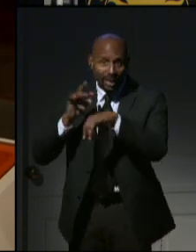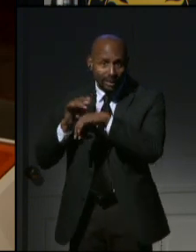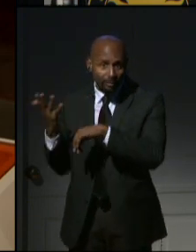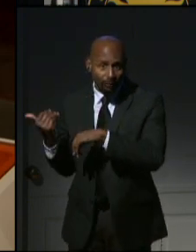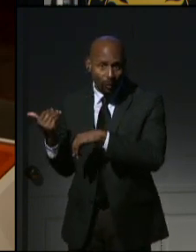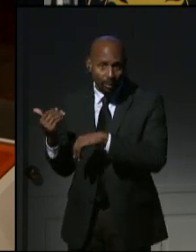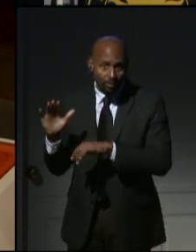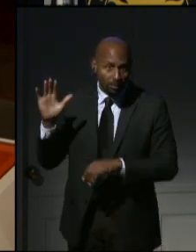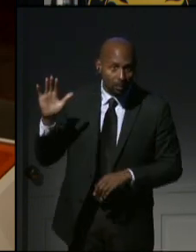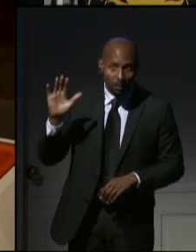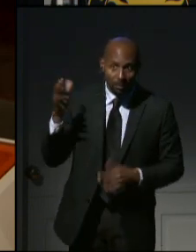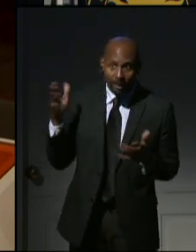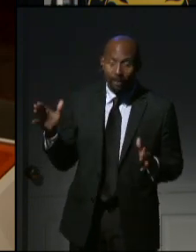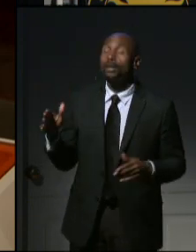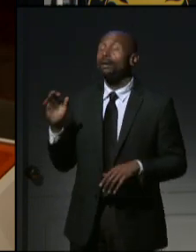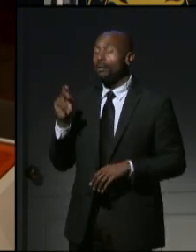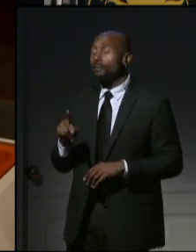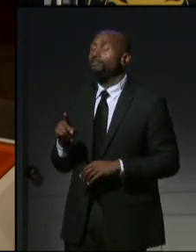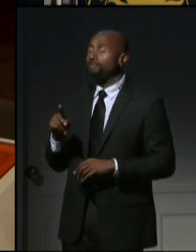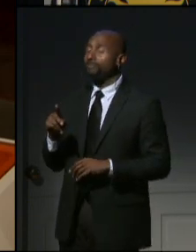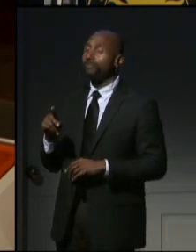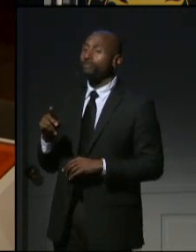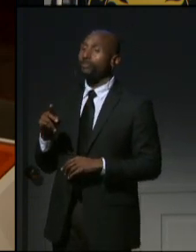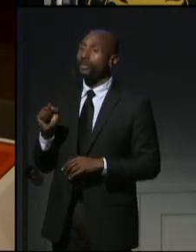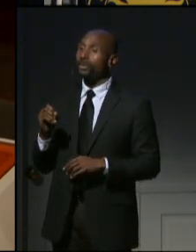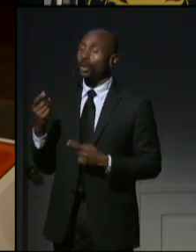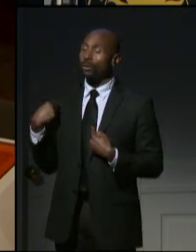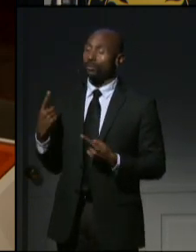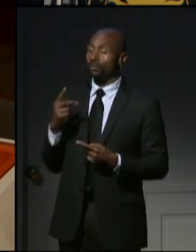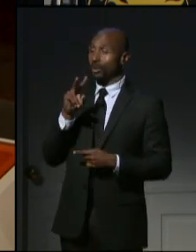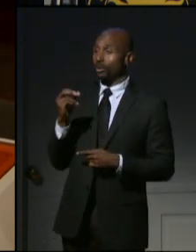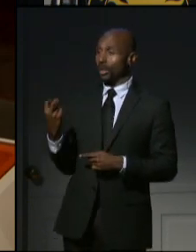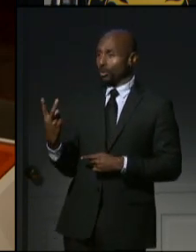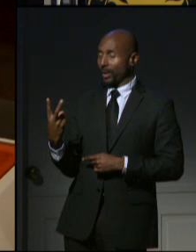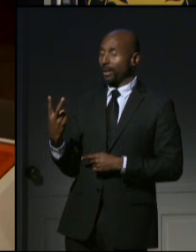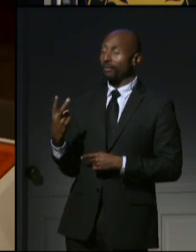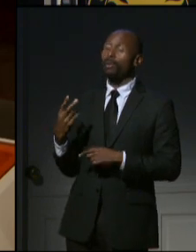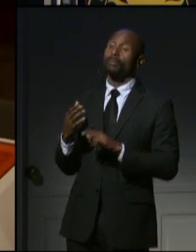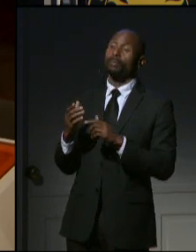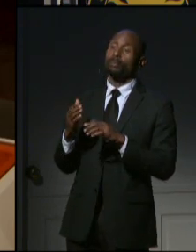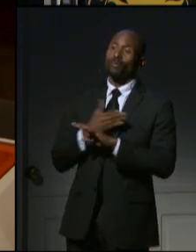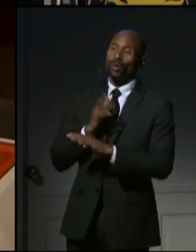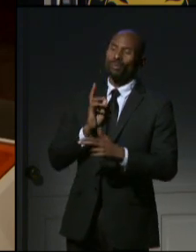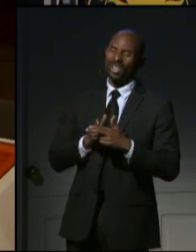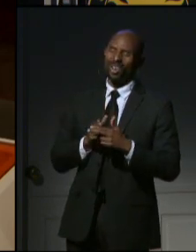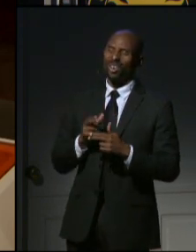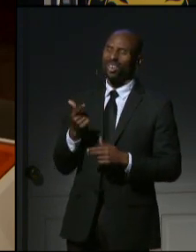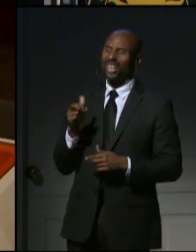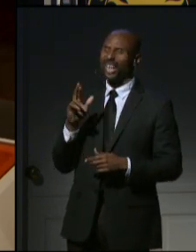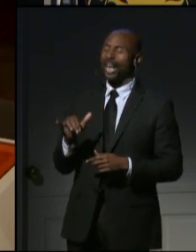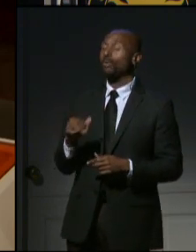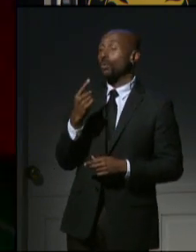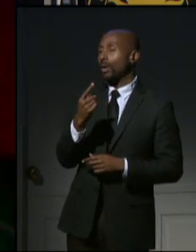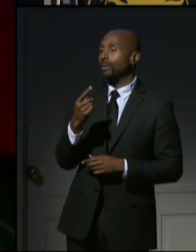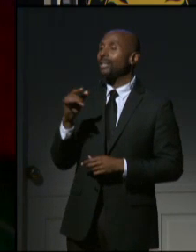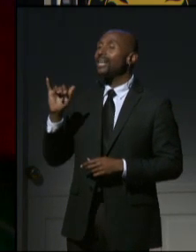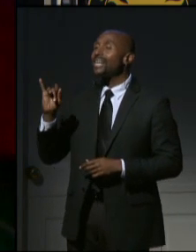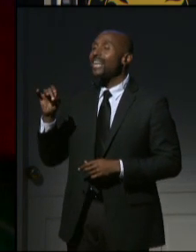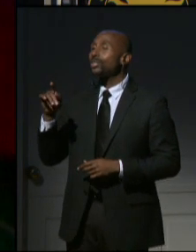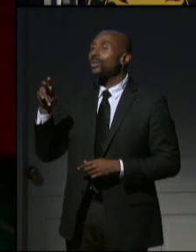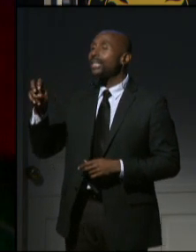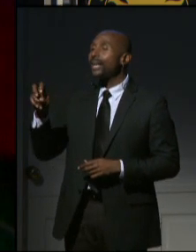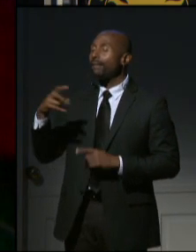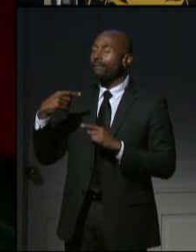it is this big. Since 2012, it was initially called Gallery 1. It's been an iterative